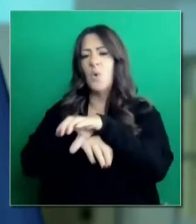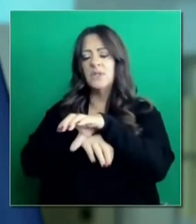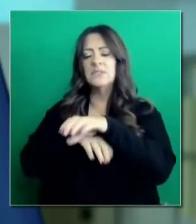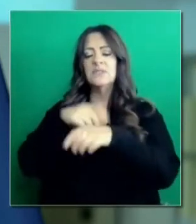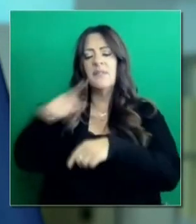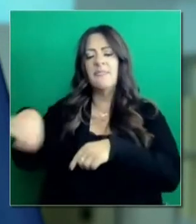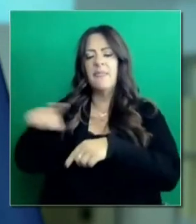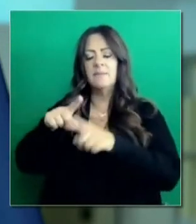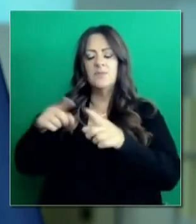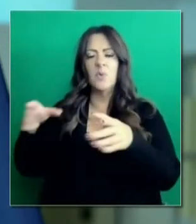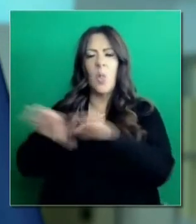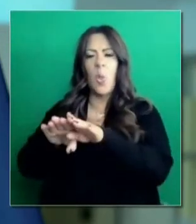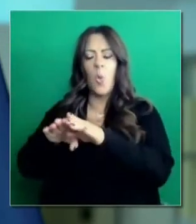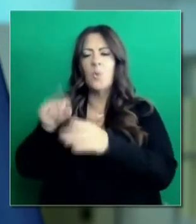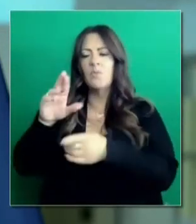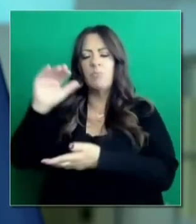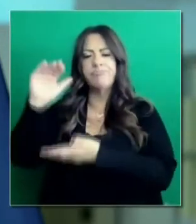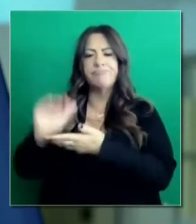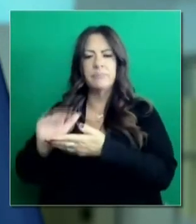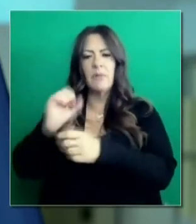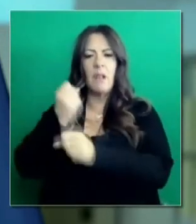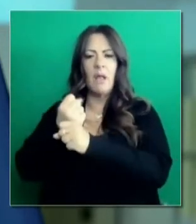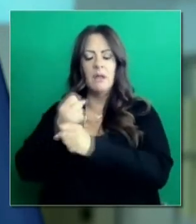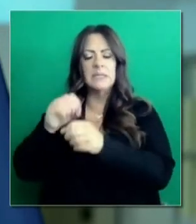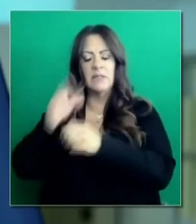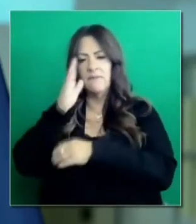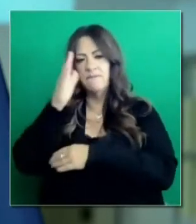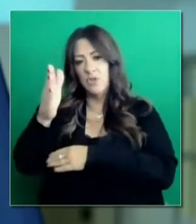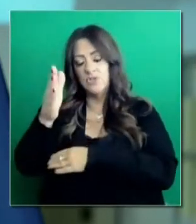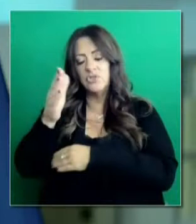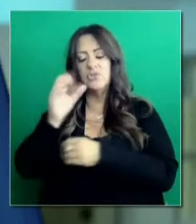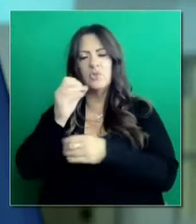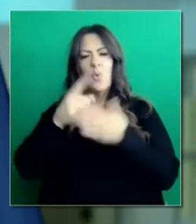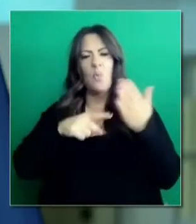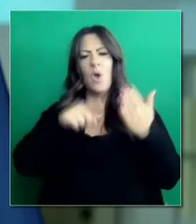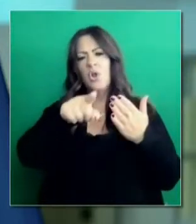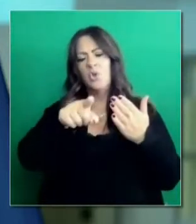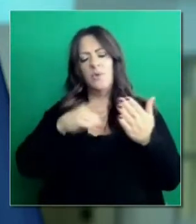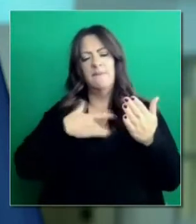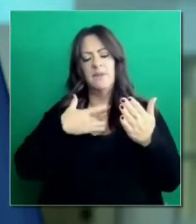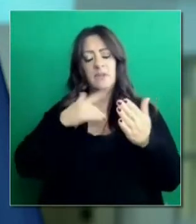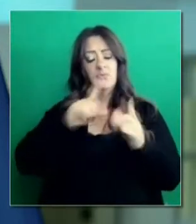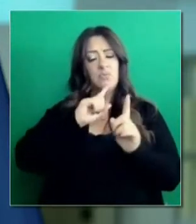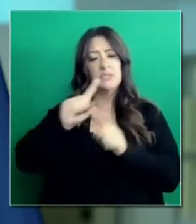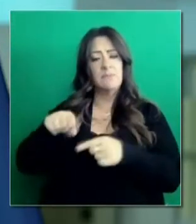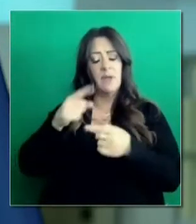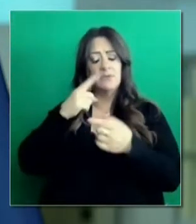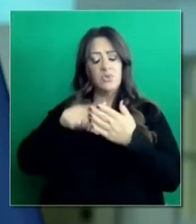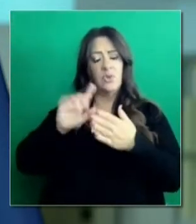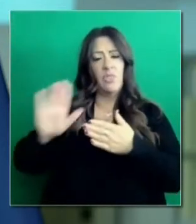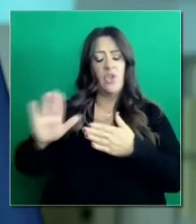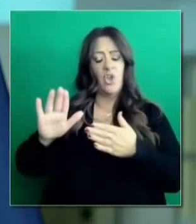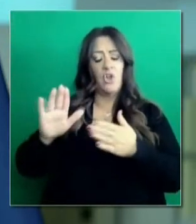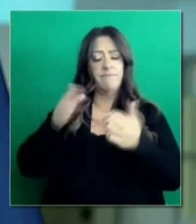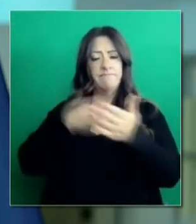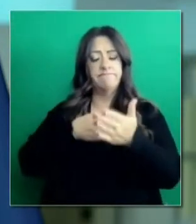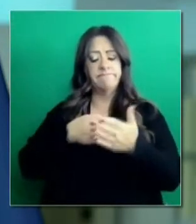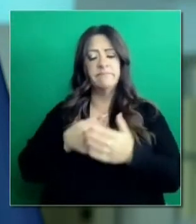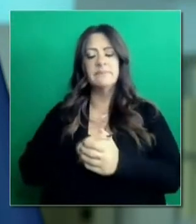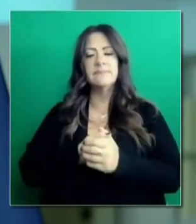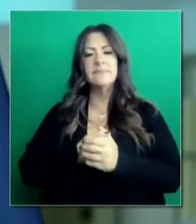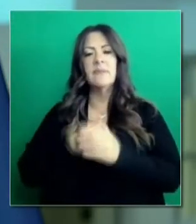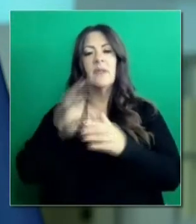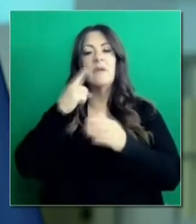and unjustified lockdowns in the future. What is your response to that? The second question is vaccine related. In Placer County,